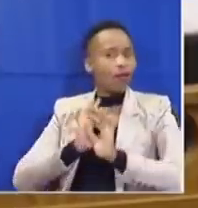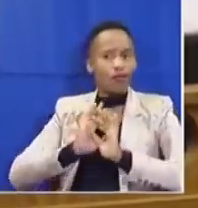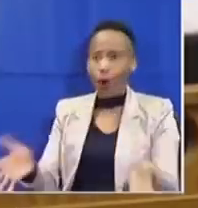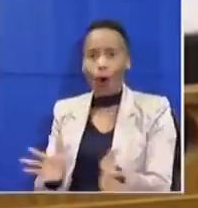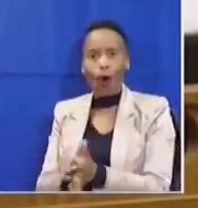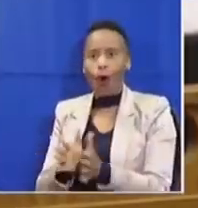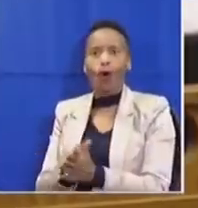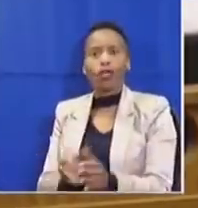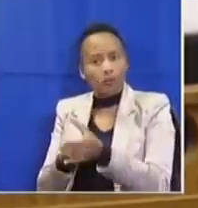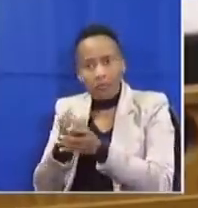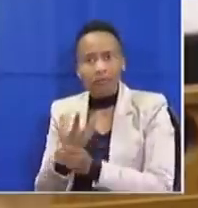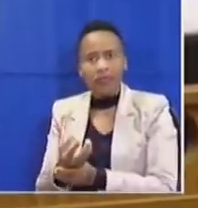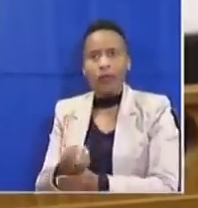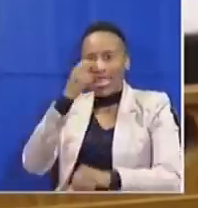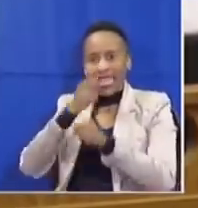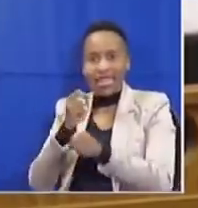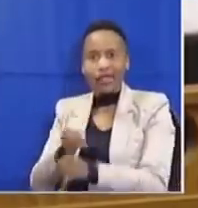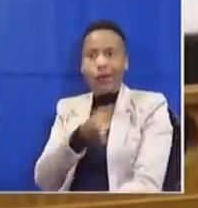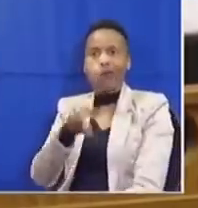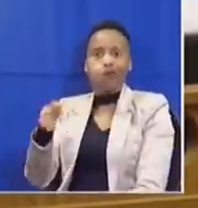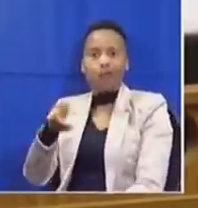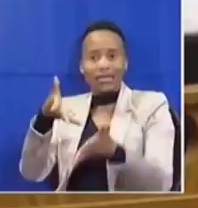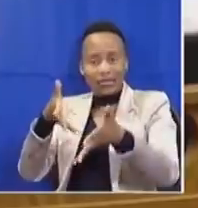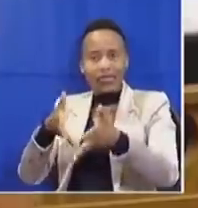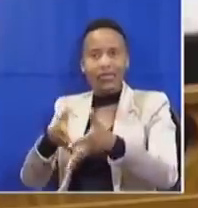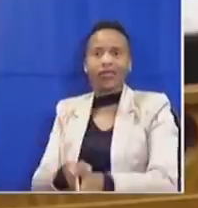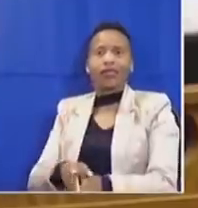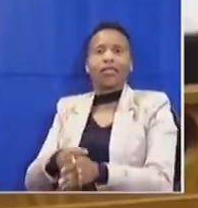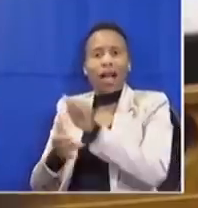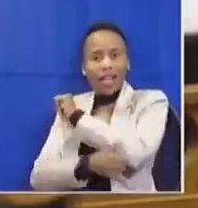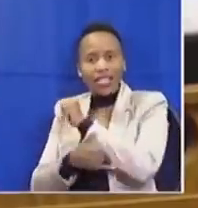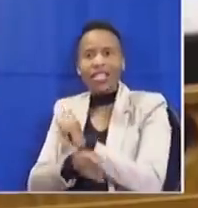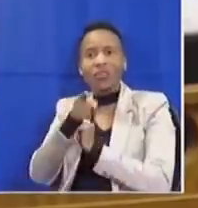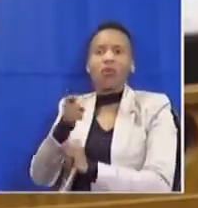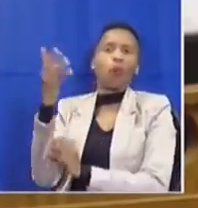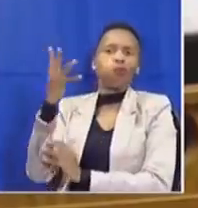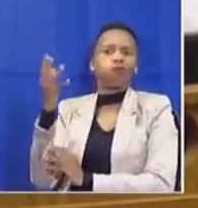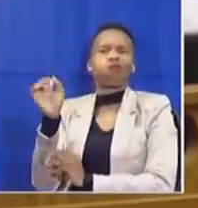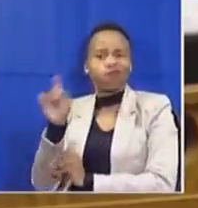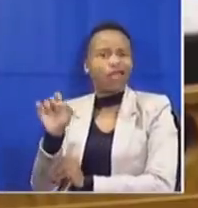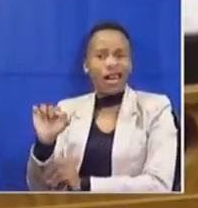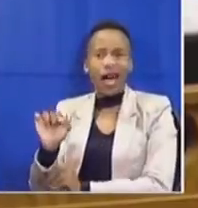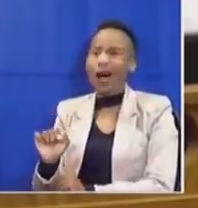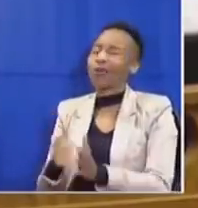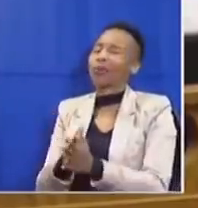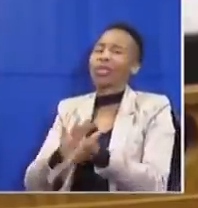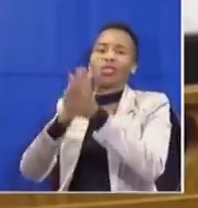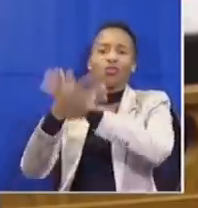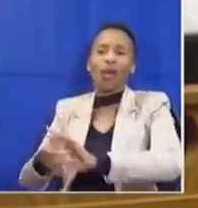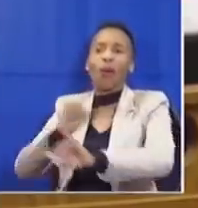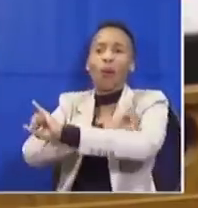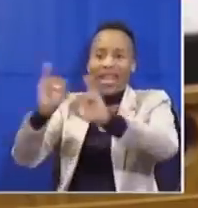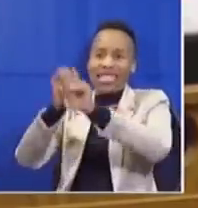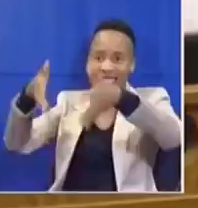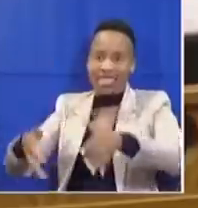We need to build this country. And what you are preaching is breaking down and destroying the honourable country, vessels? Which